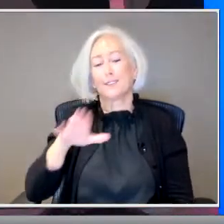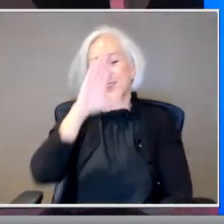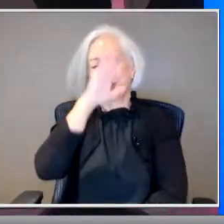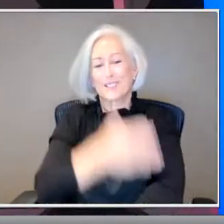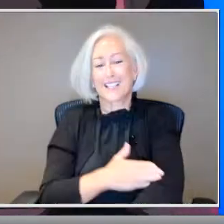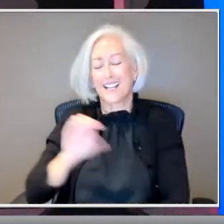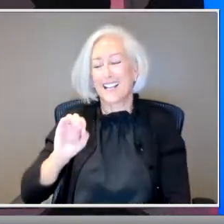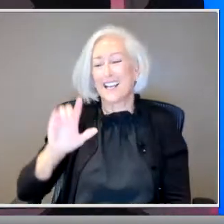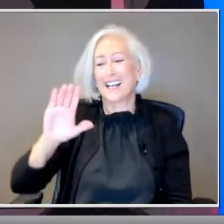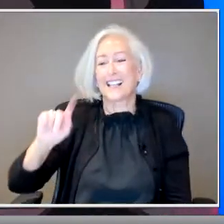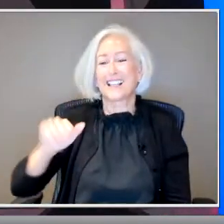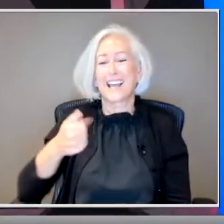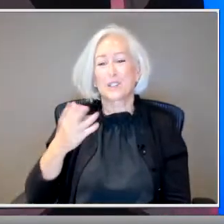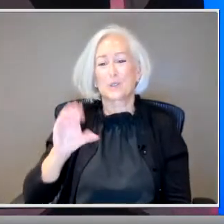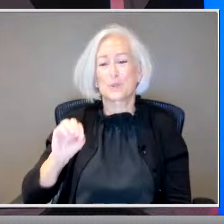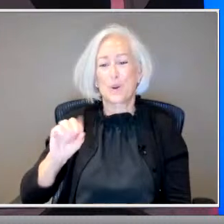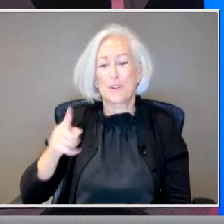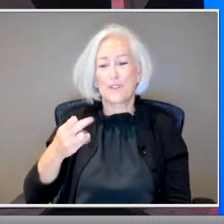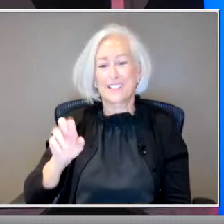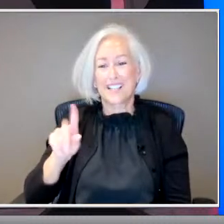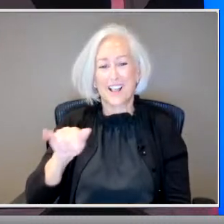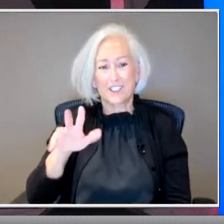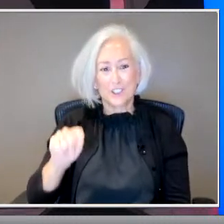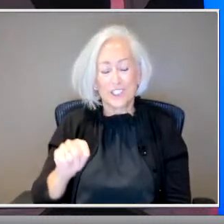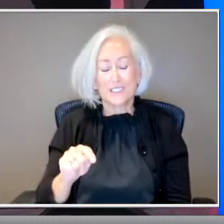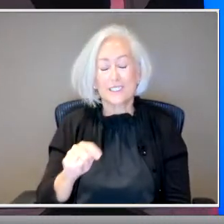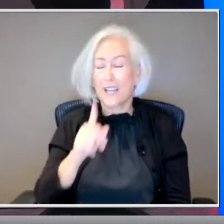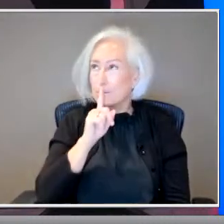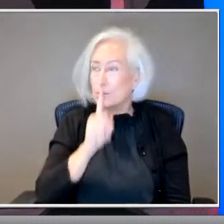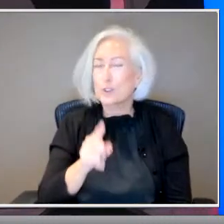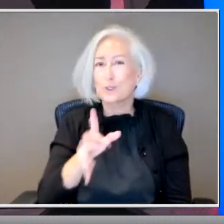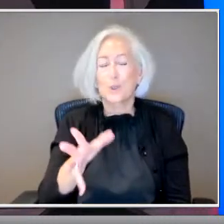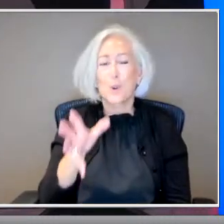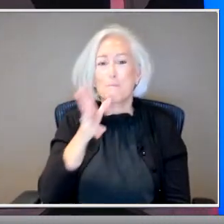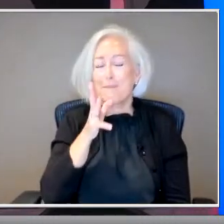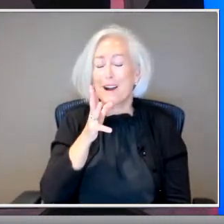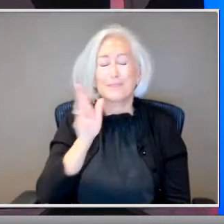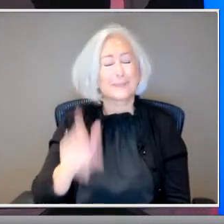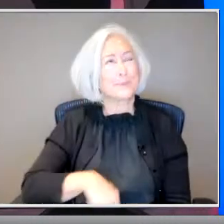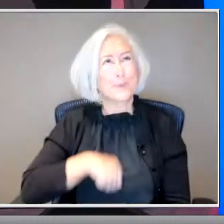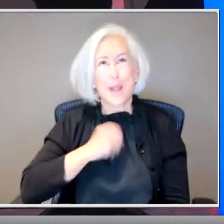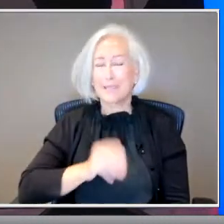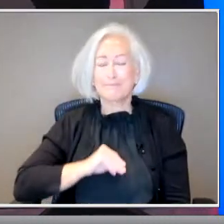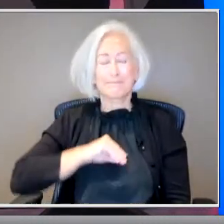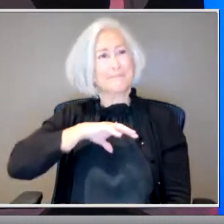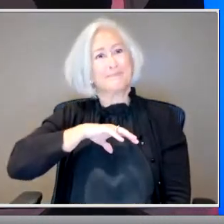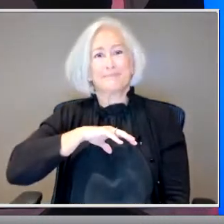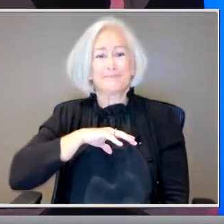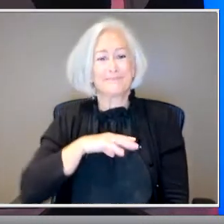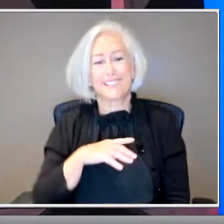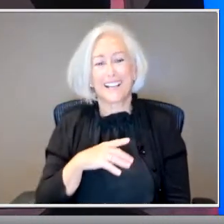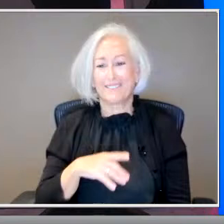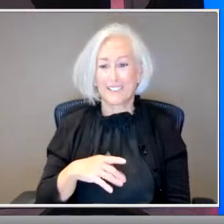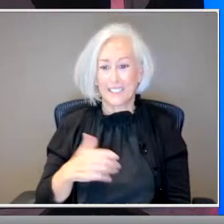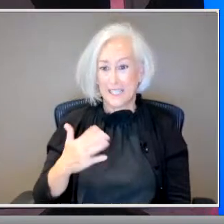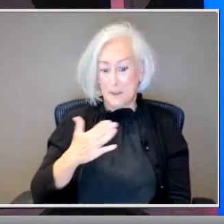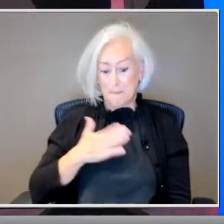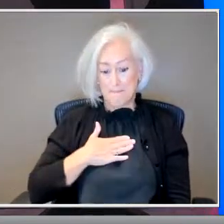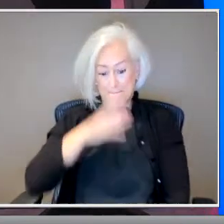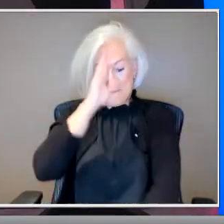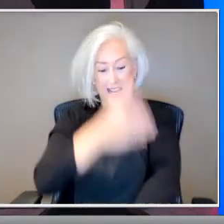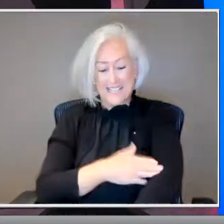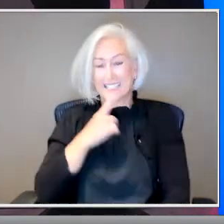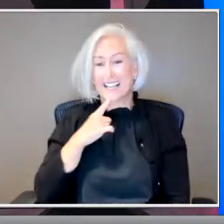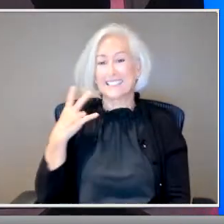you kidding me? Your moms must be through the know. moon. As a mom of a 17-year-old, if my son was performing heart